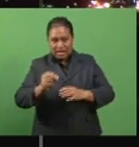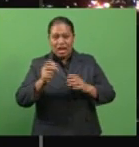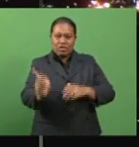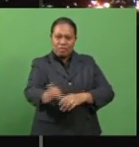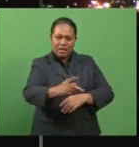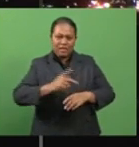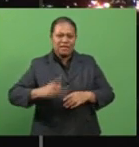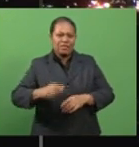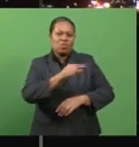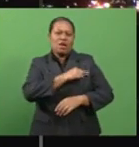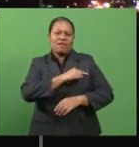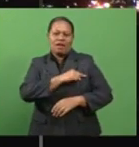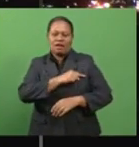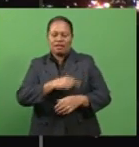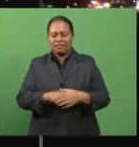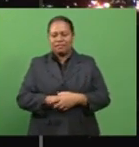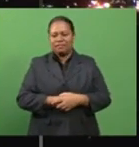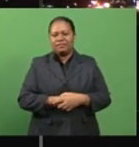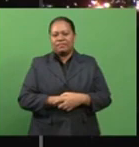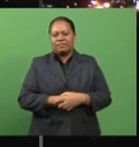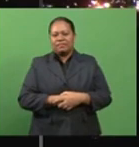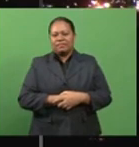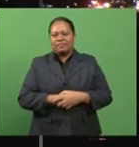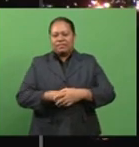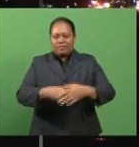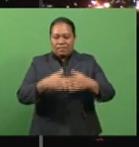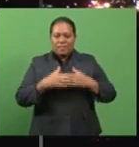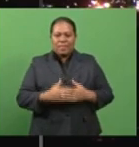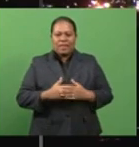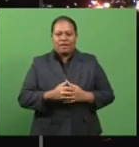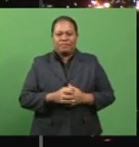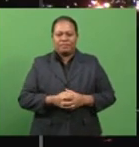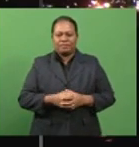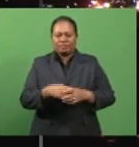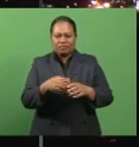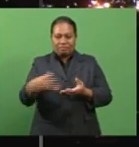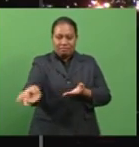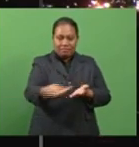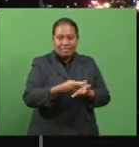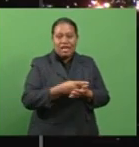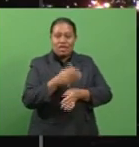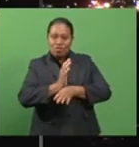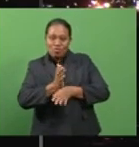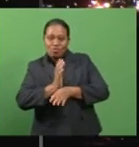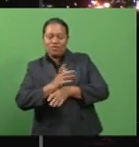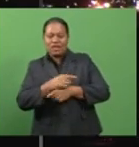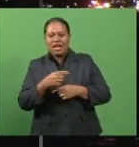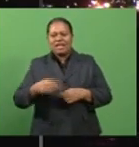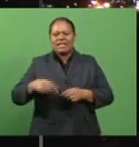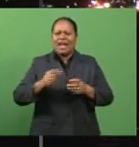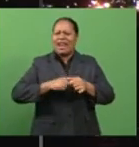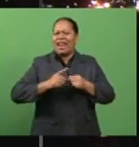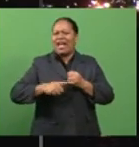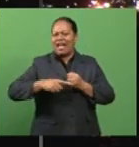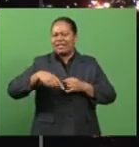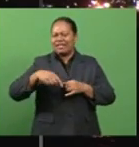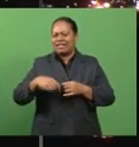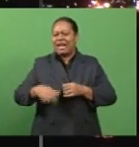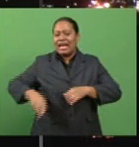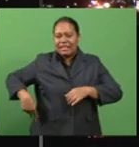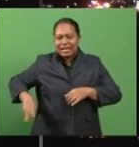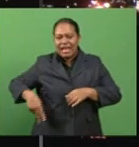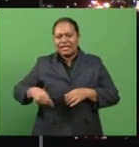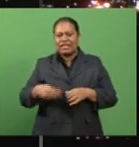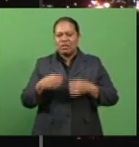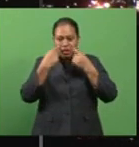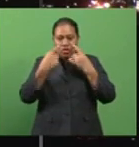A qualifier. The much-anticipated documentary series The Last Dance has aired in New Zealand. It's